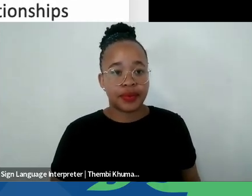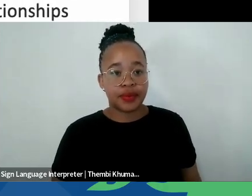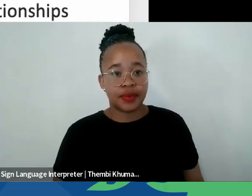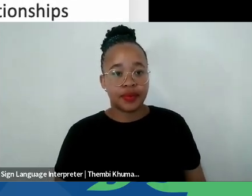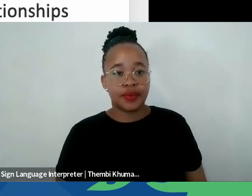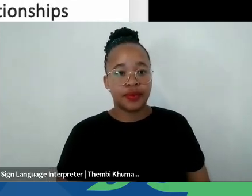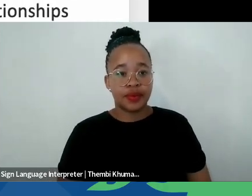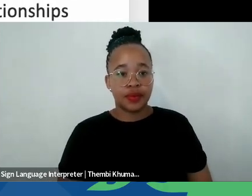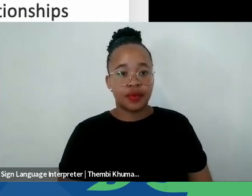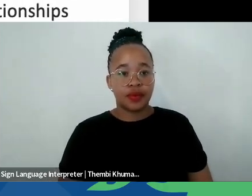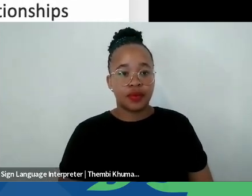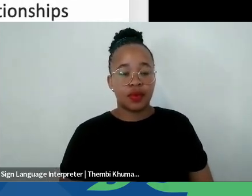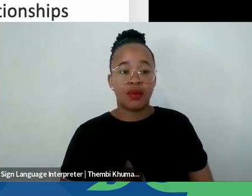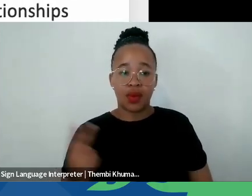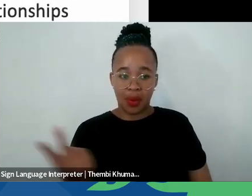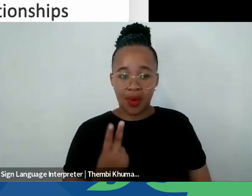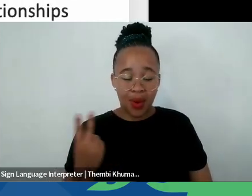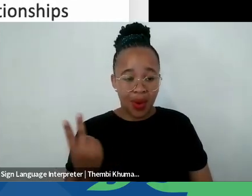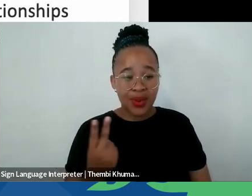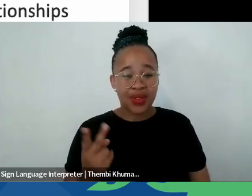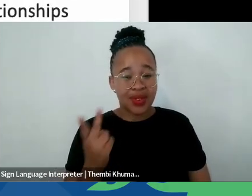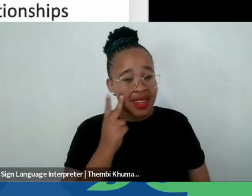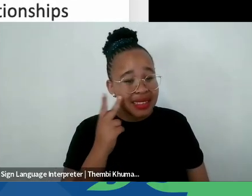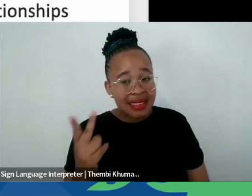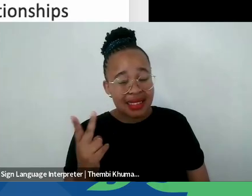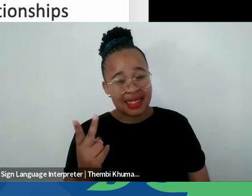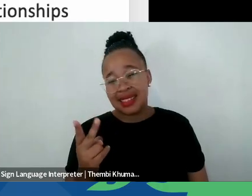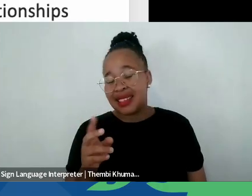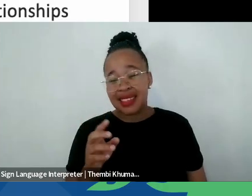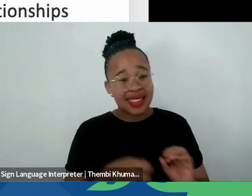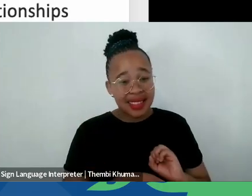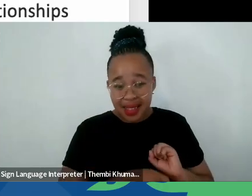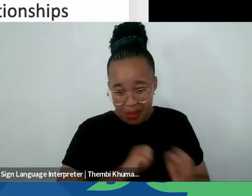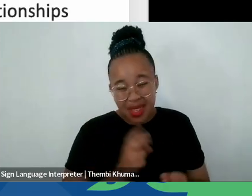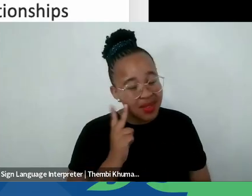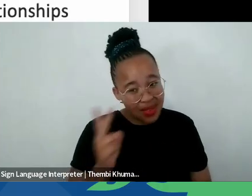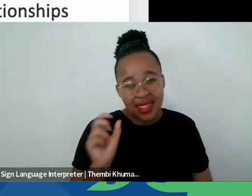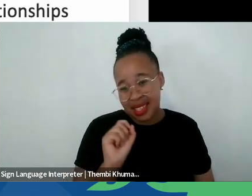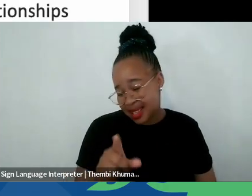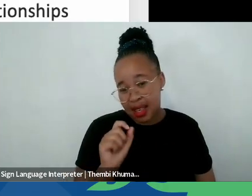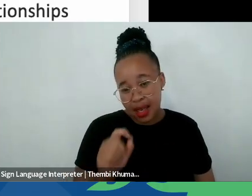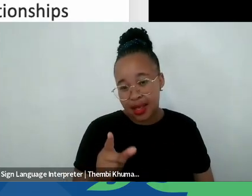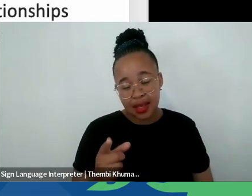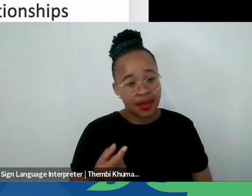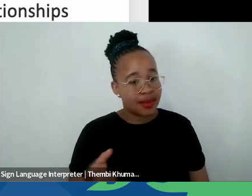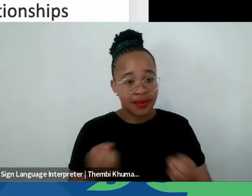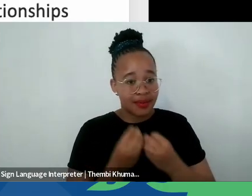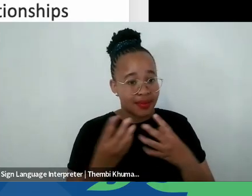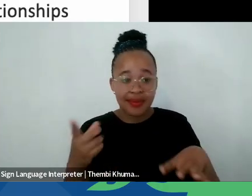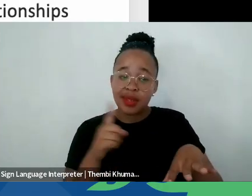paints these sort of clients as victims. And yes, they are victims. But a lot of times